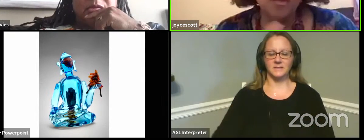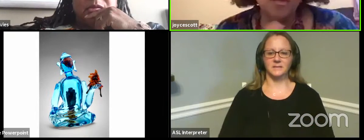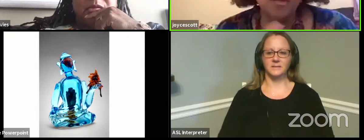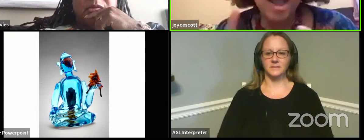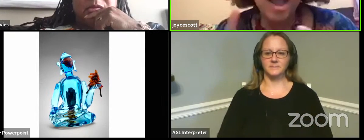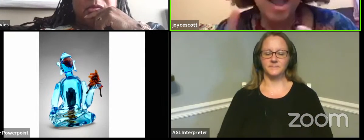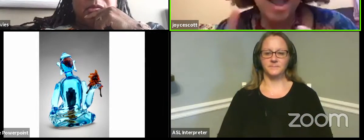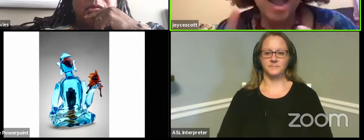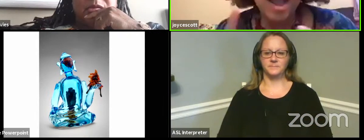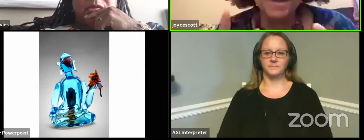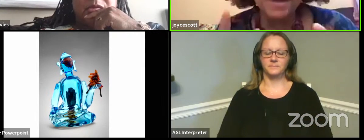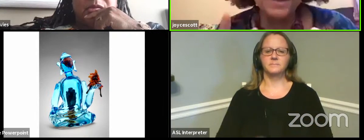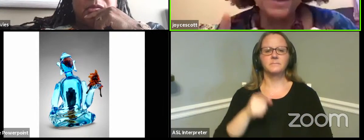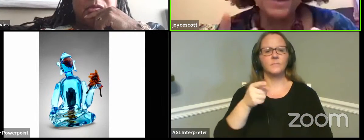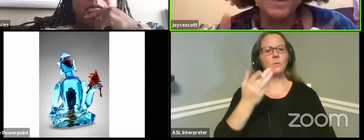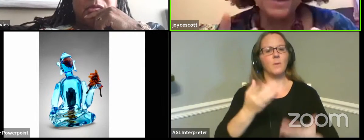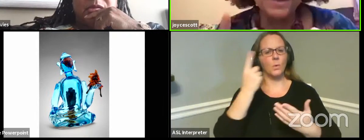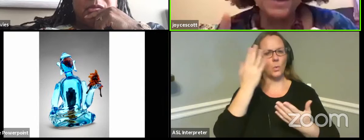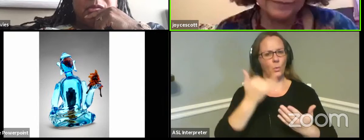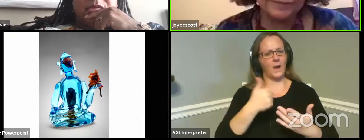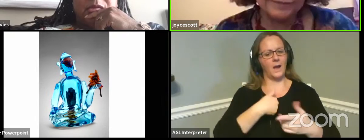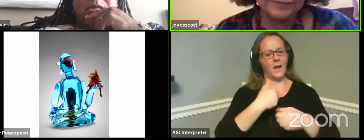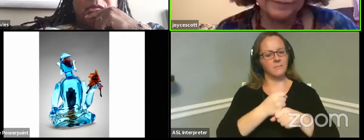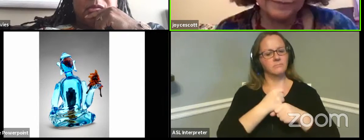Why am I dealing with glass?